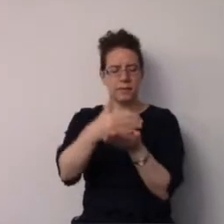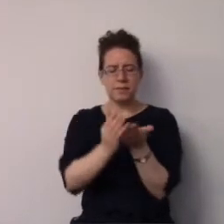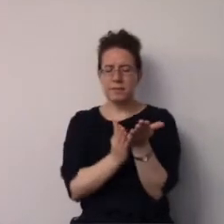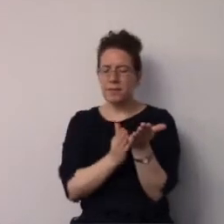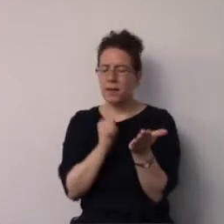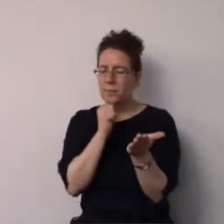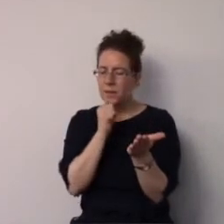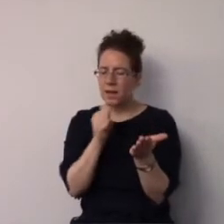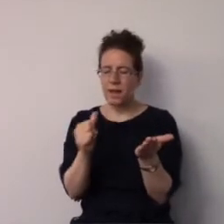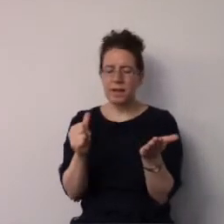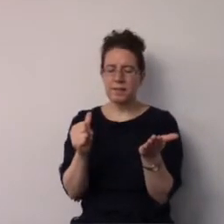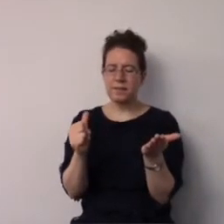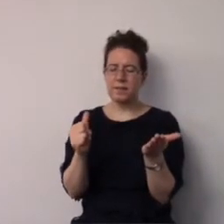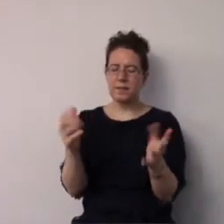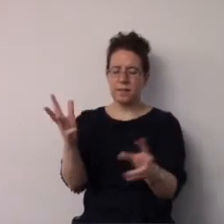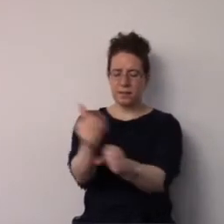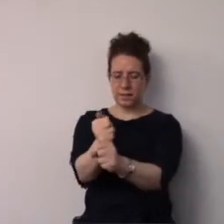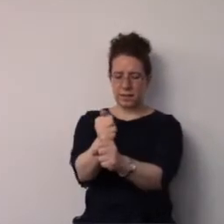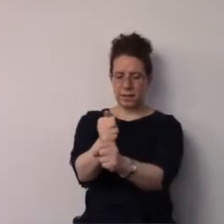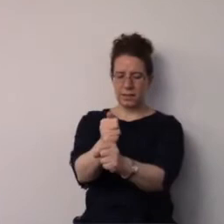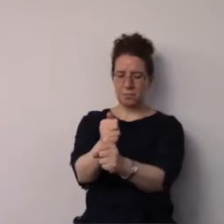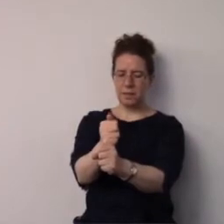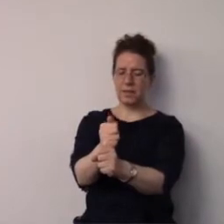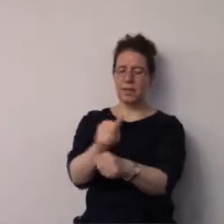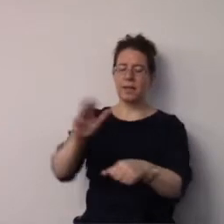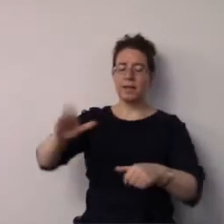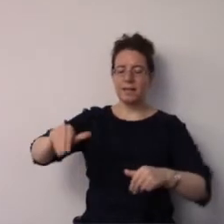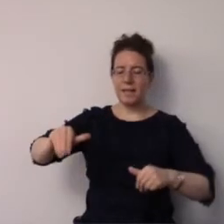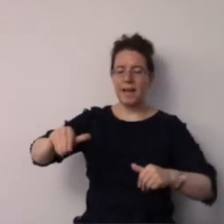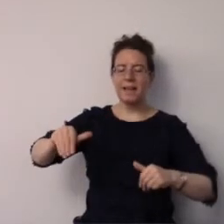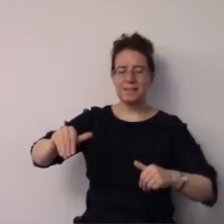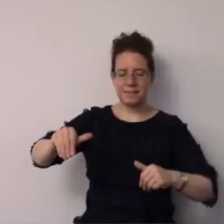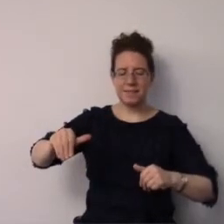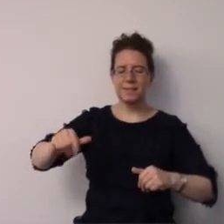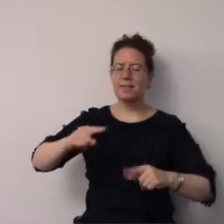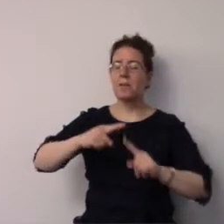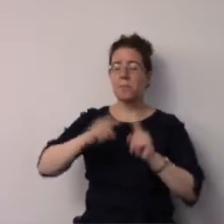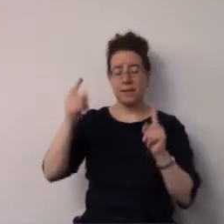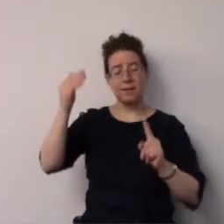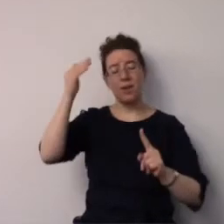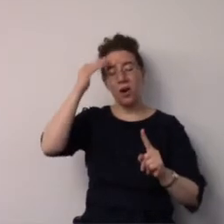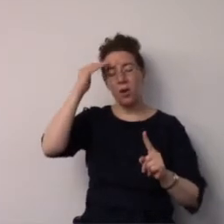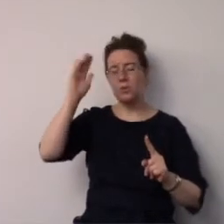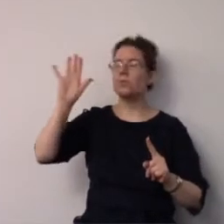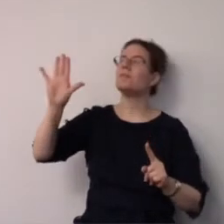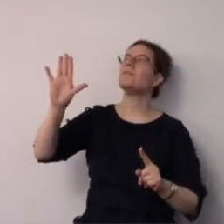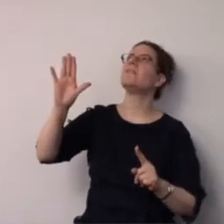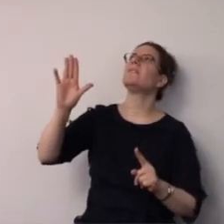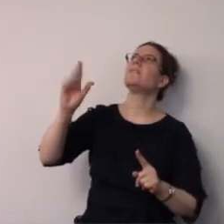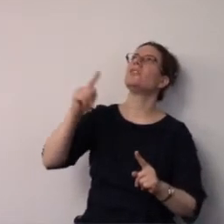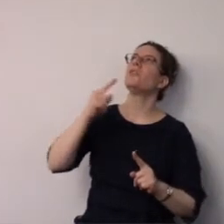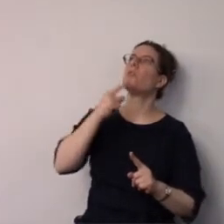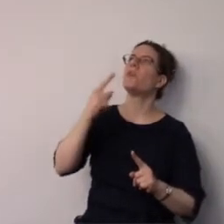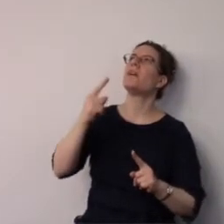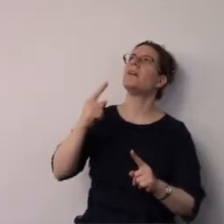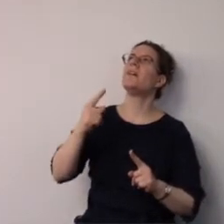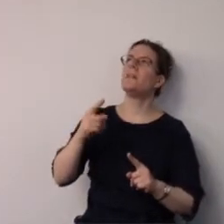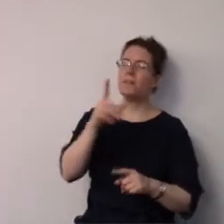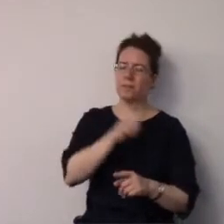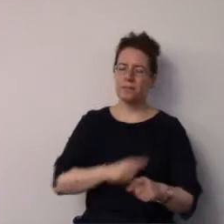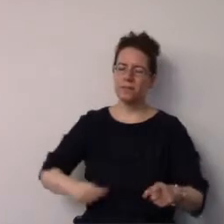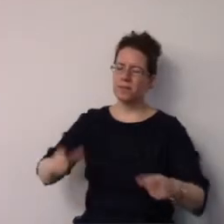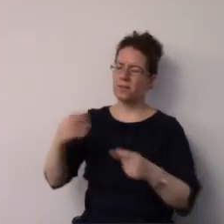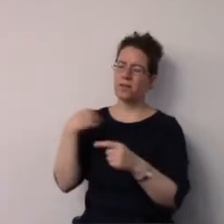more like you, Jesus. You are the perfect example, Lord Jesus. We have no excuse, Lord